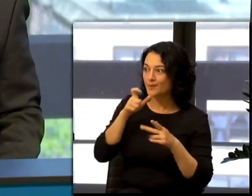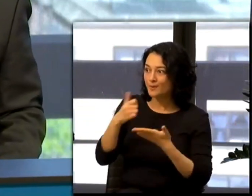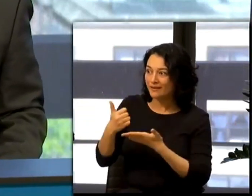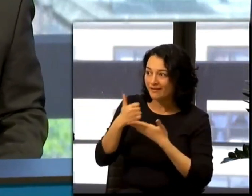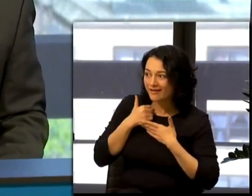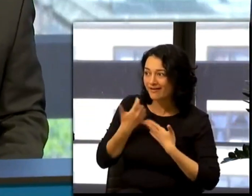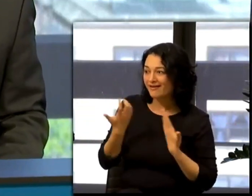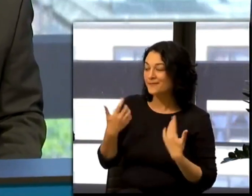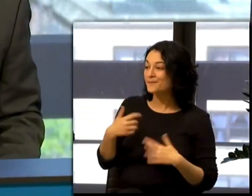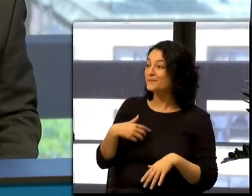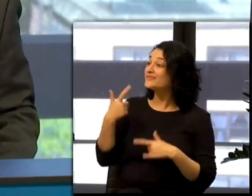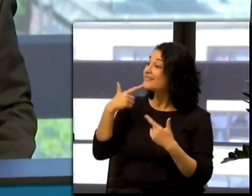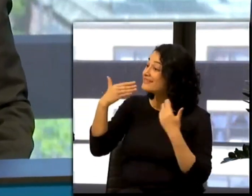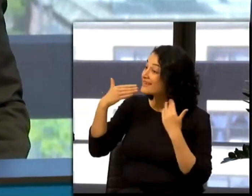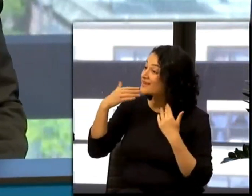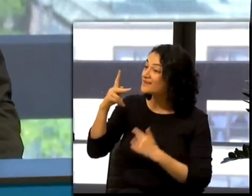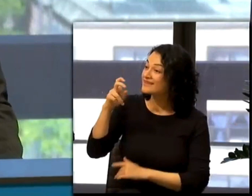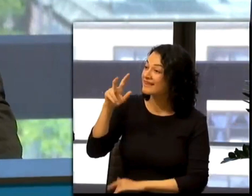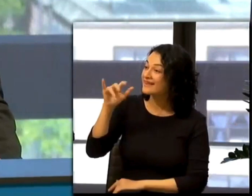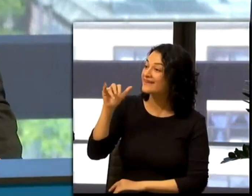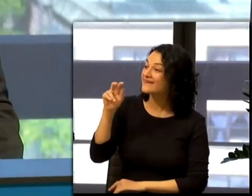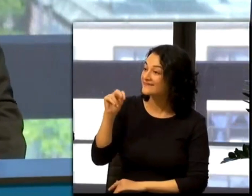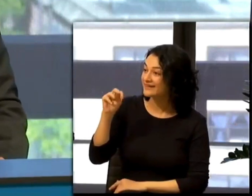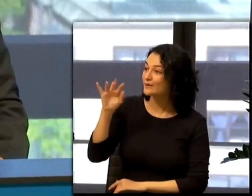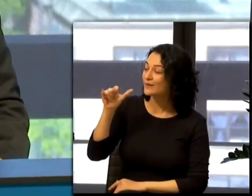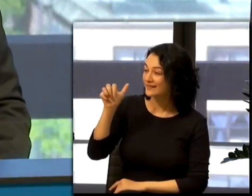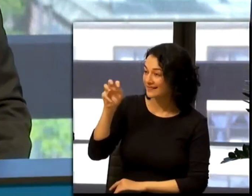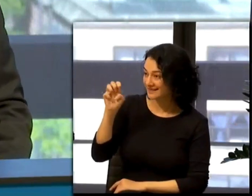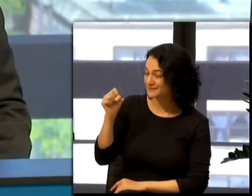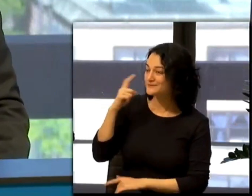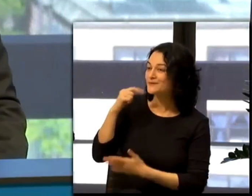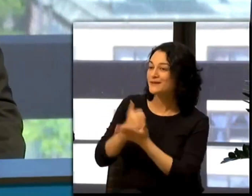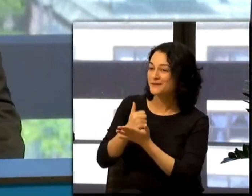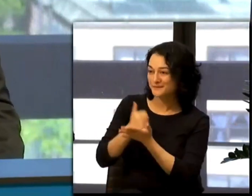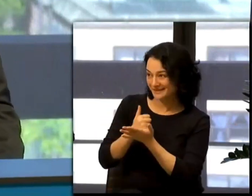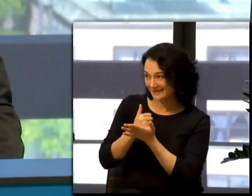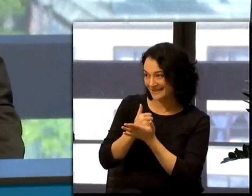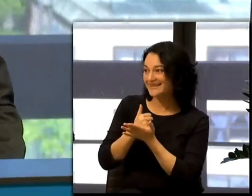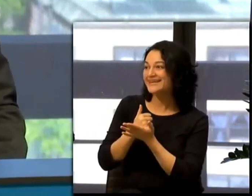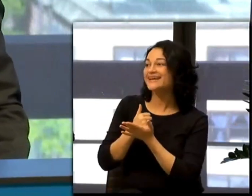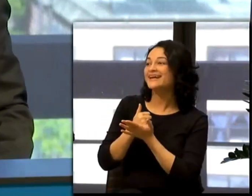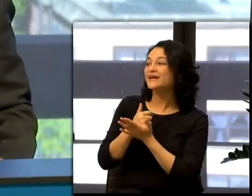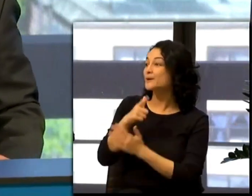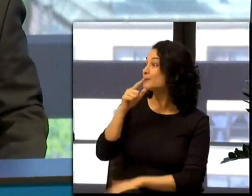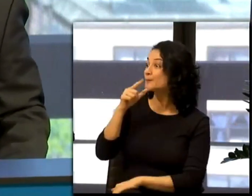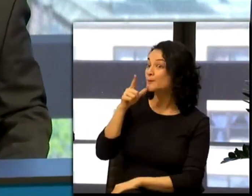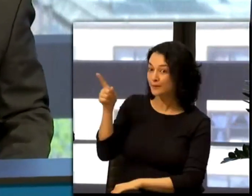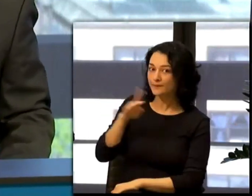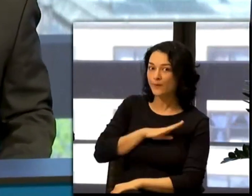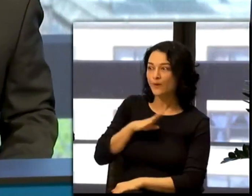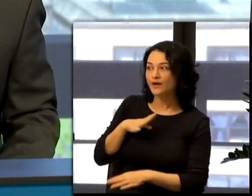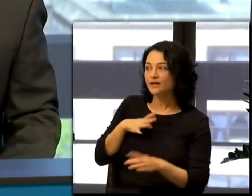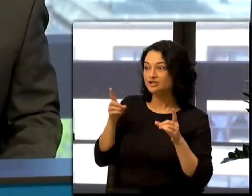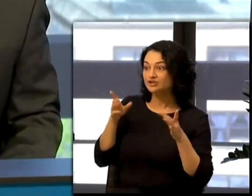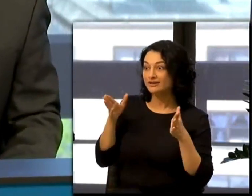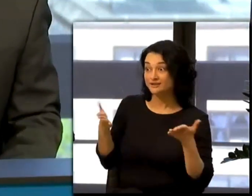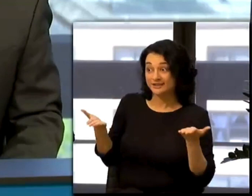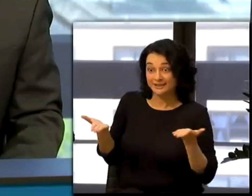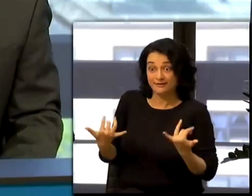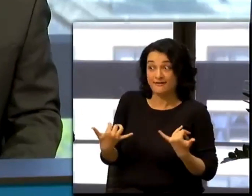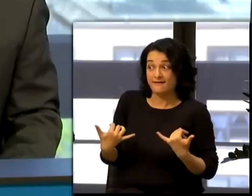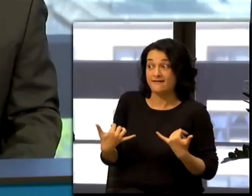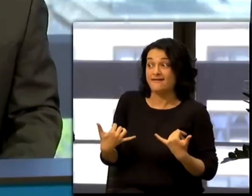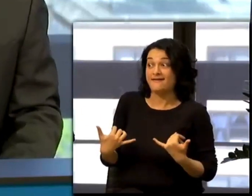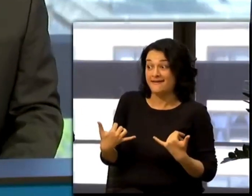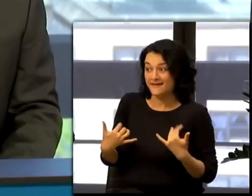Board of Directors, who is here with us today, and also want to thank Councilmember Crystal Hudson, who has been a leader